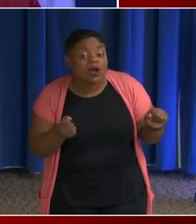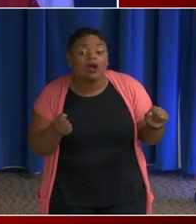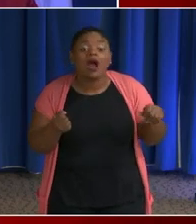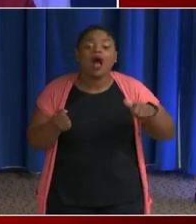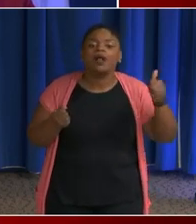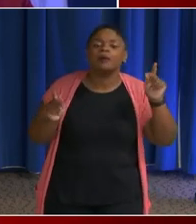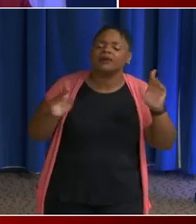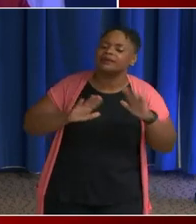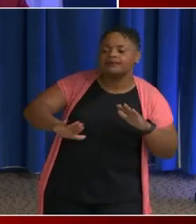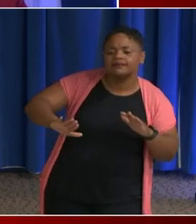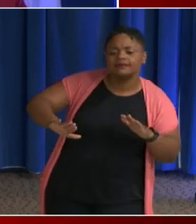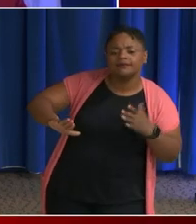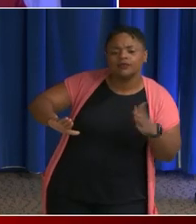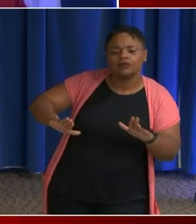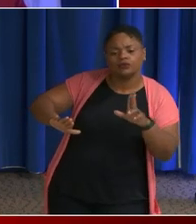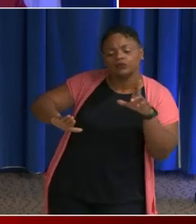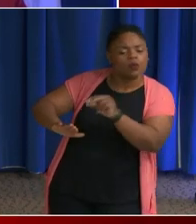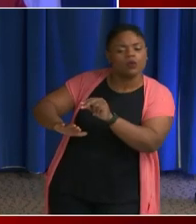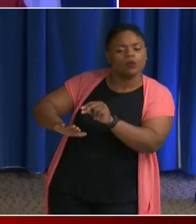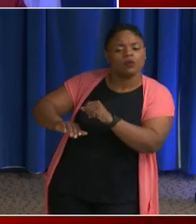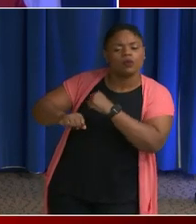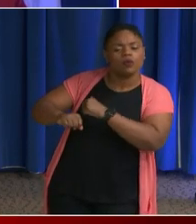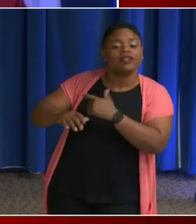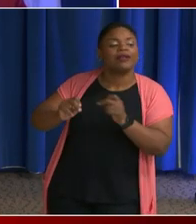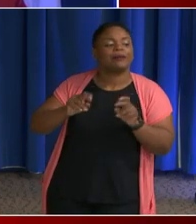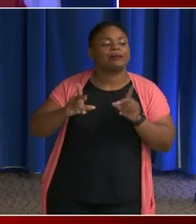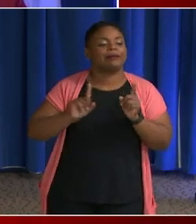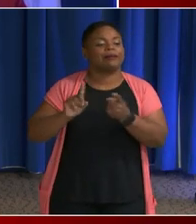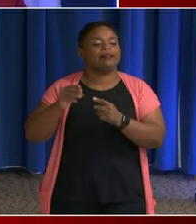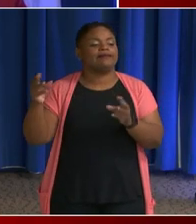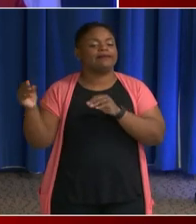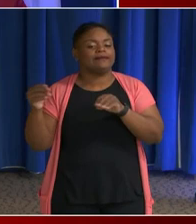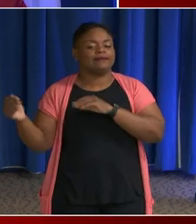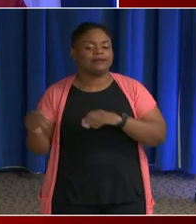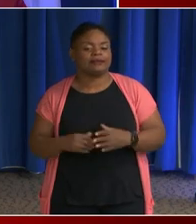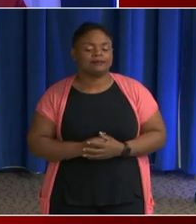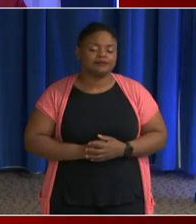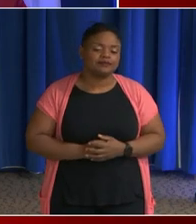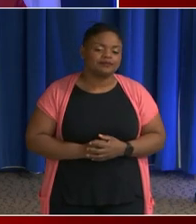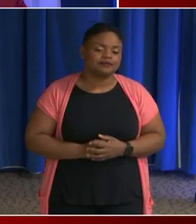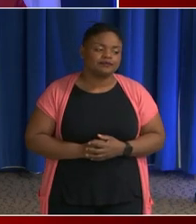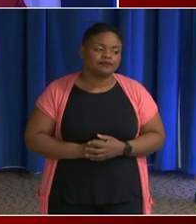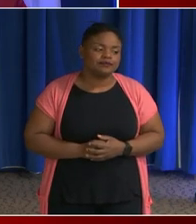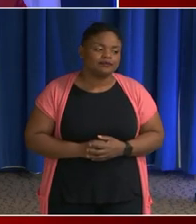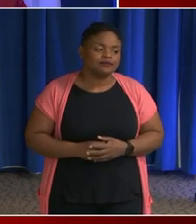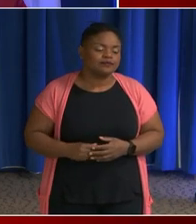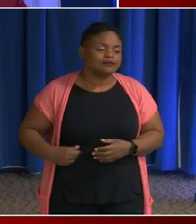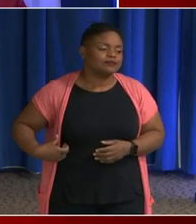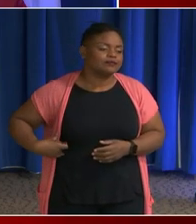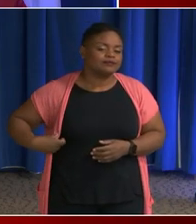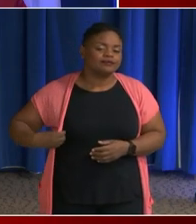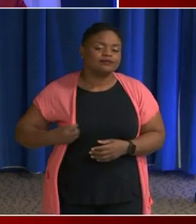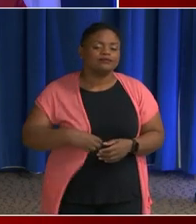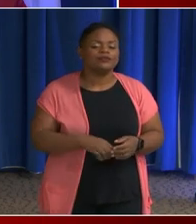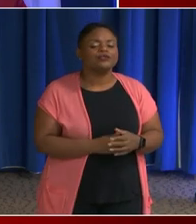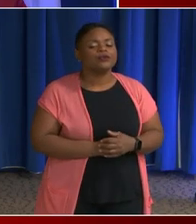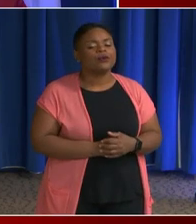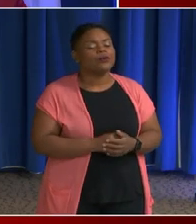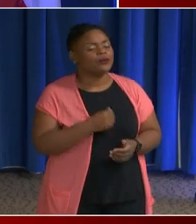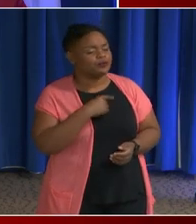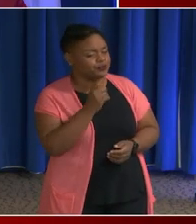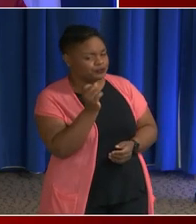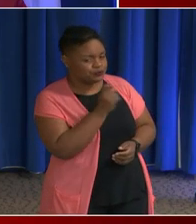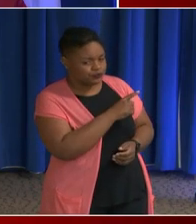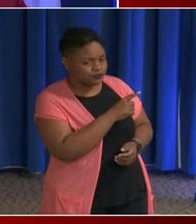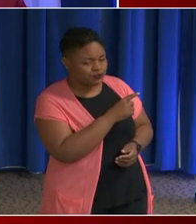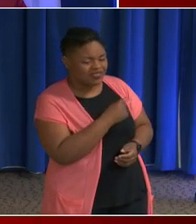Yes. I asked this to you before, but the protests, the main goal of them is to defund the police. What are your thoughts on that? The chairman said that